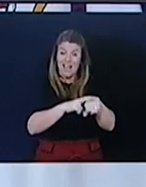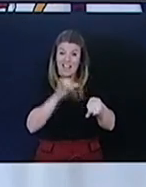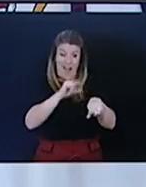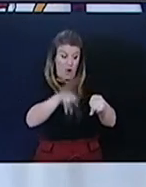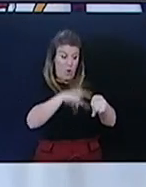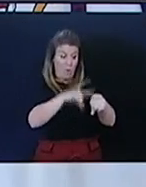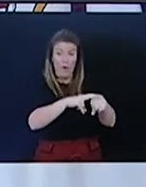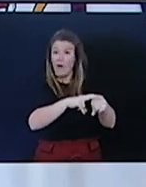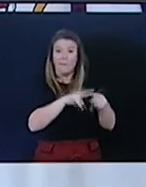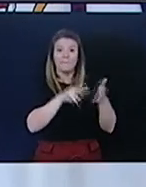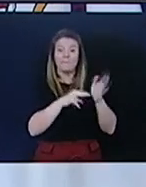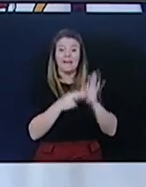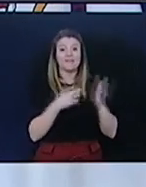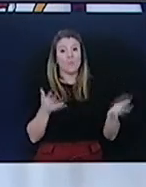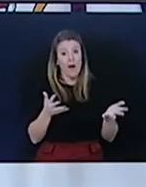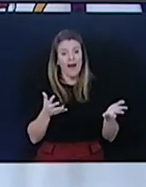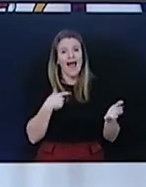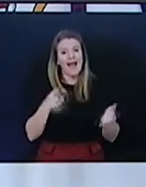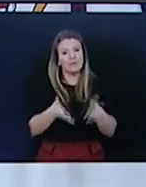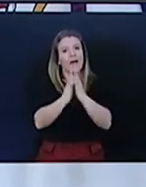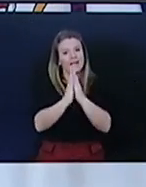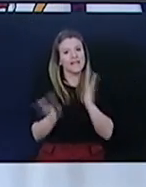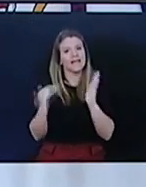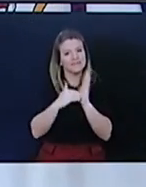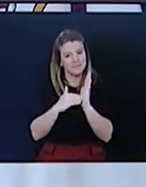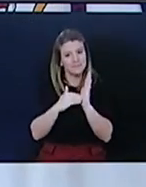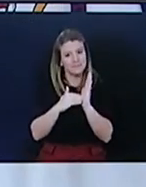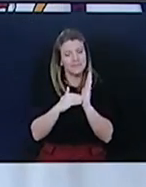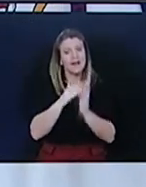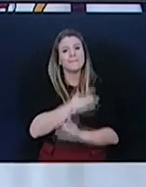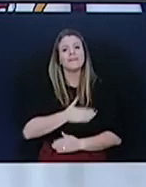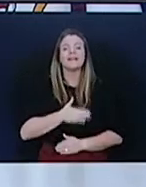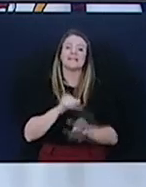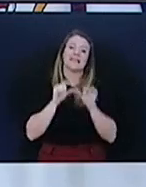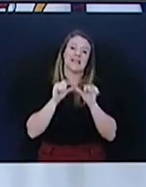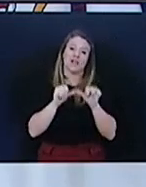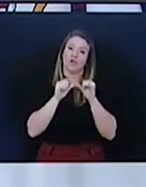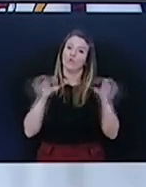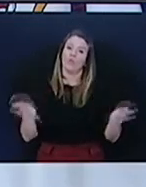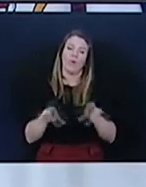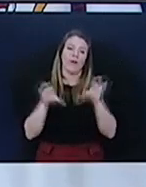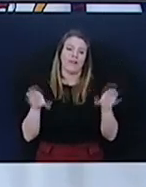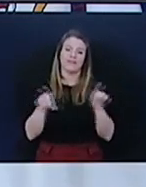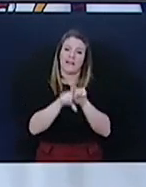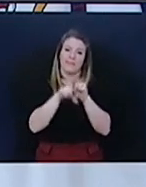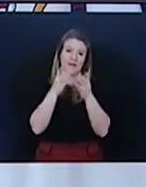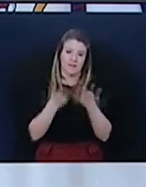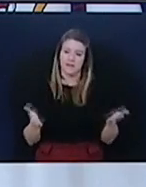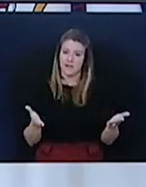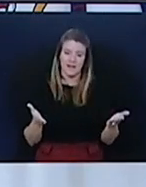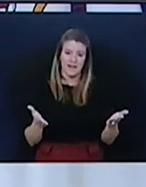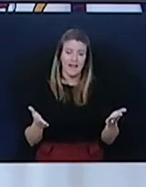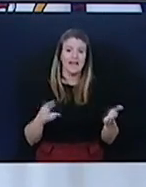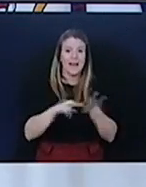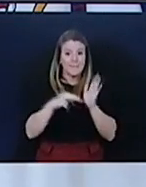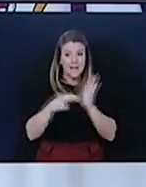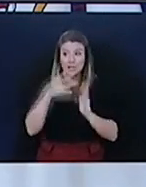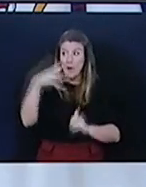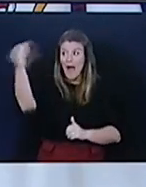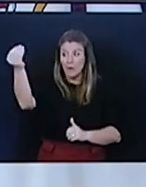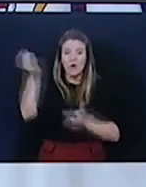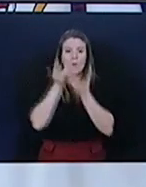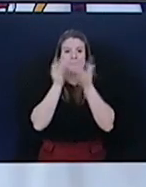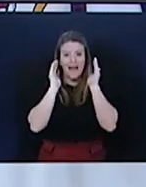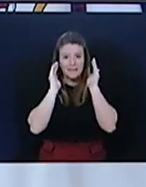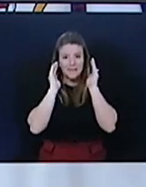that the DHHR says 96% of the state's nursing homes have been tested. And that also new data shows one single person who